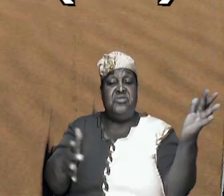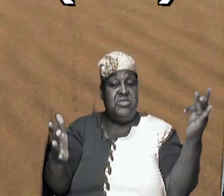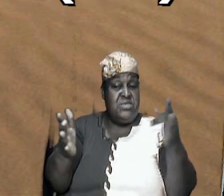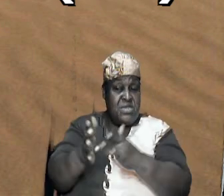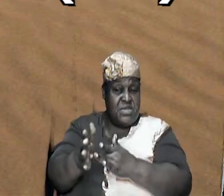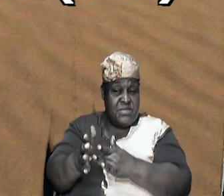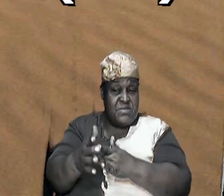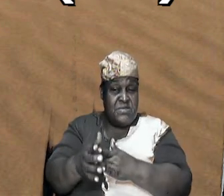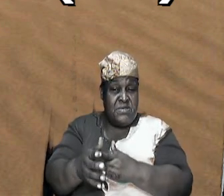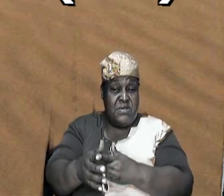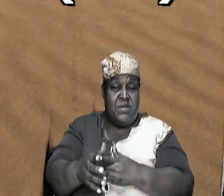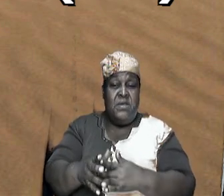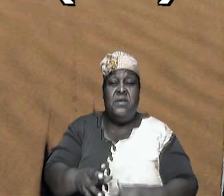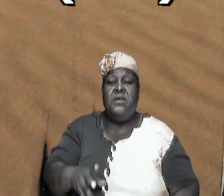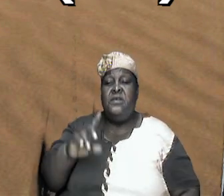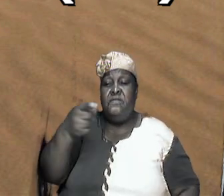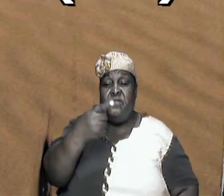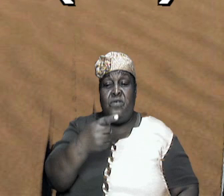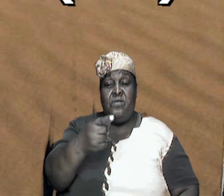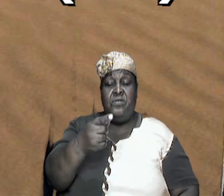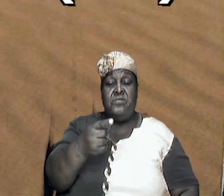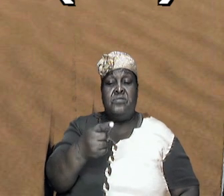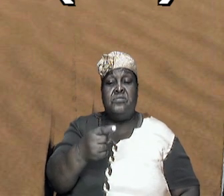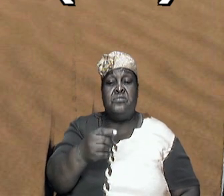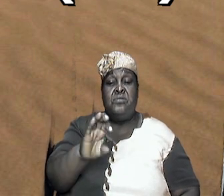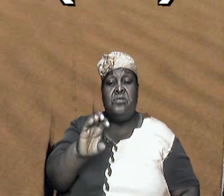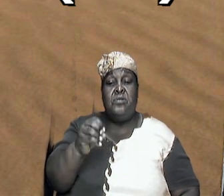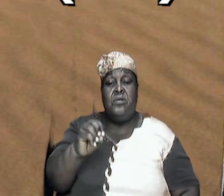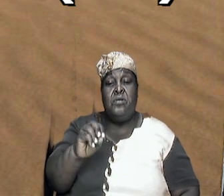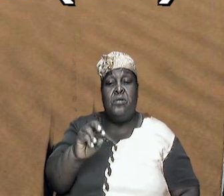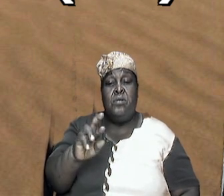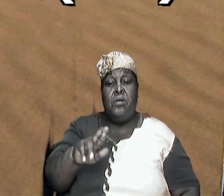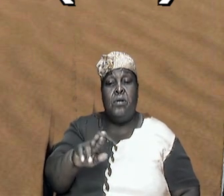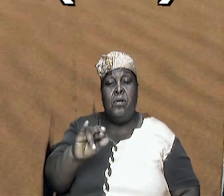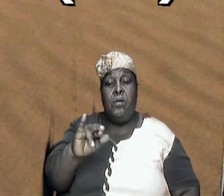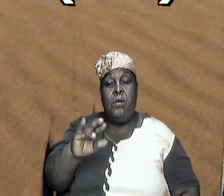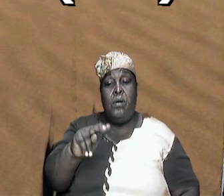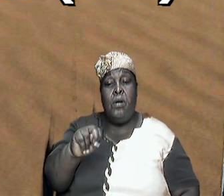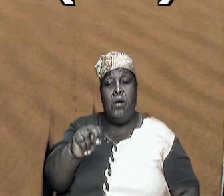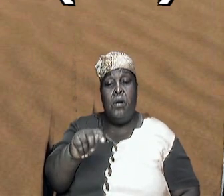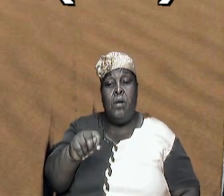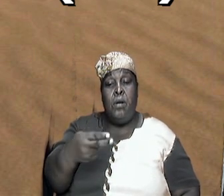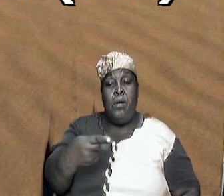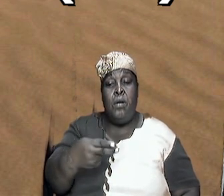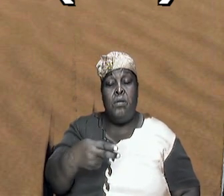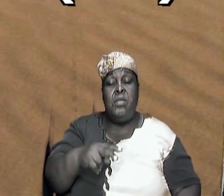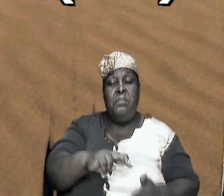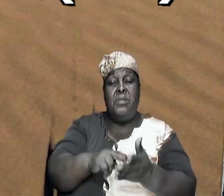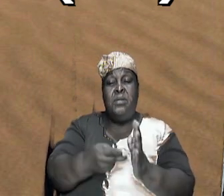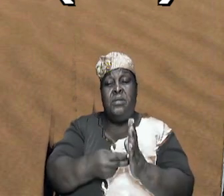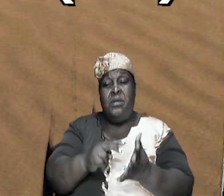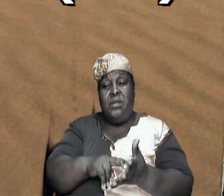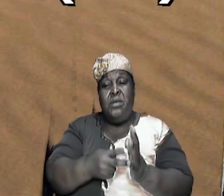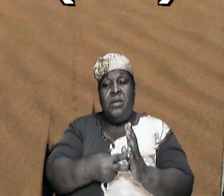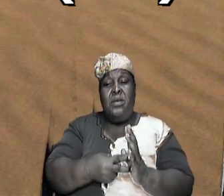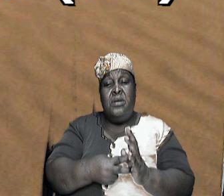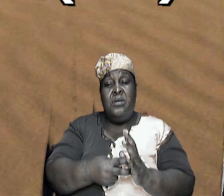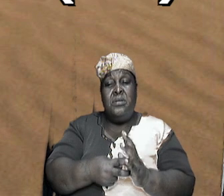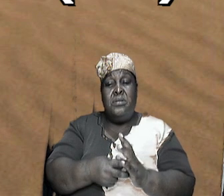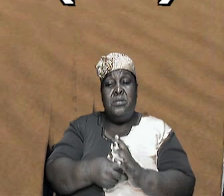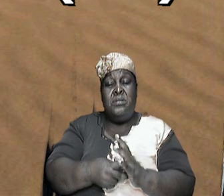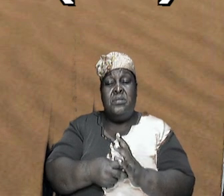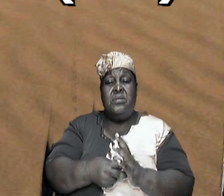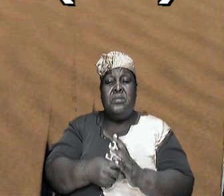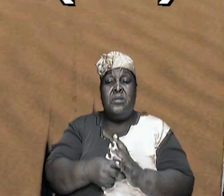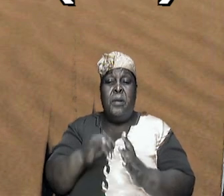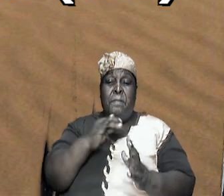as it is used here in 1 Corinthians 11, verse 1, the term really means to imitate.